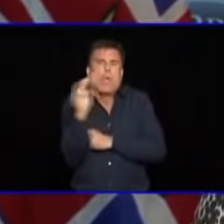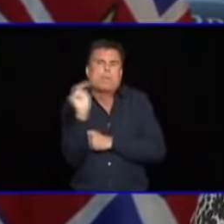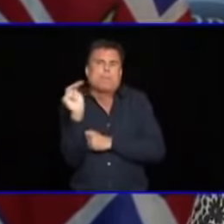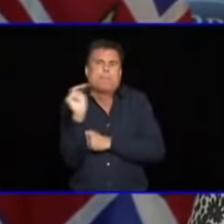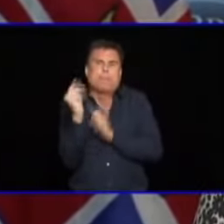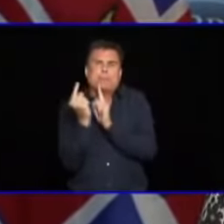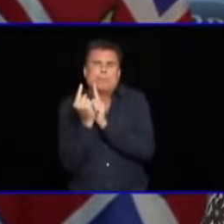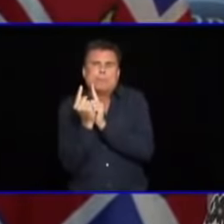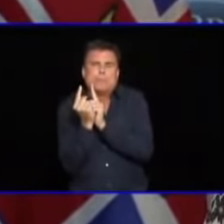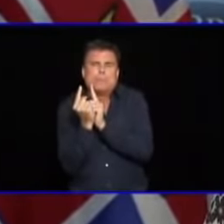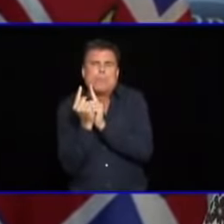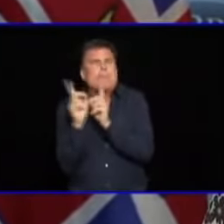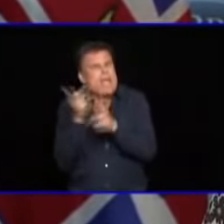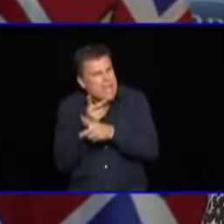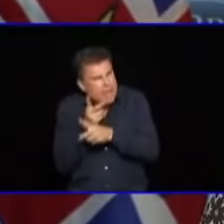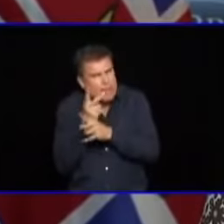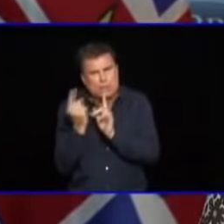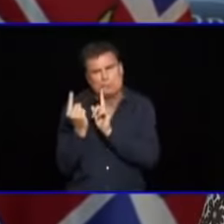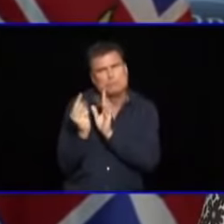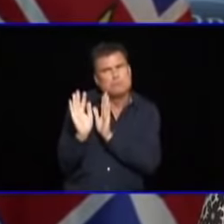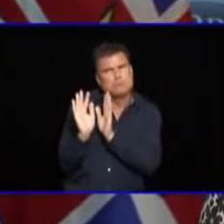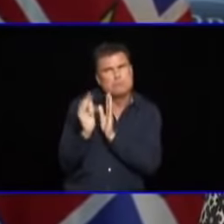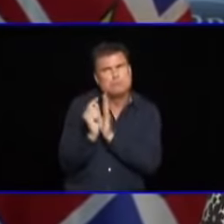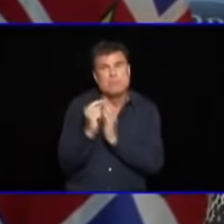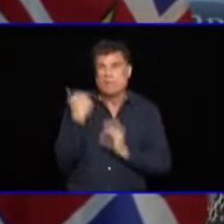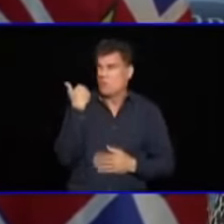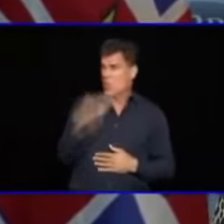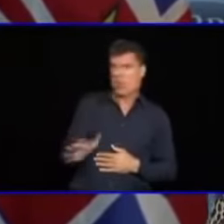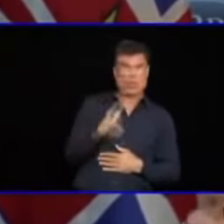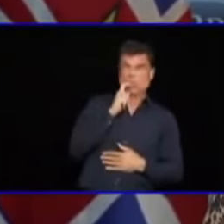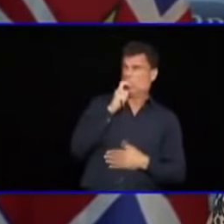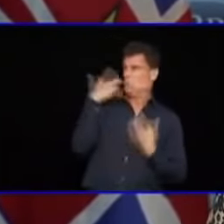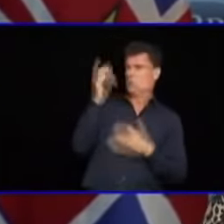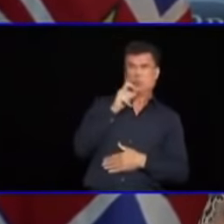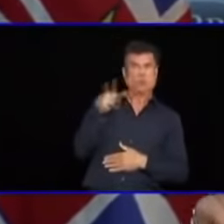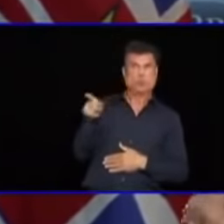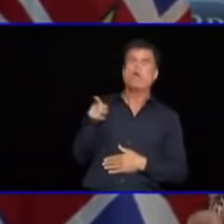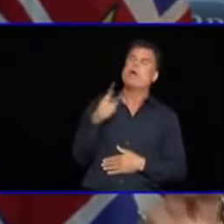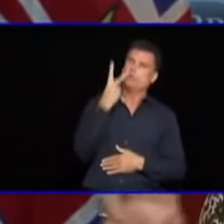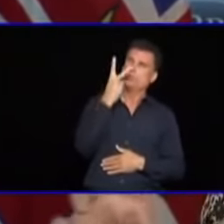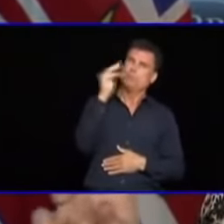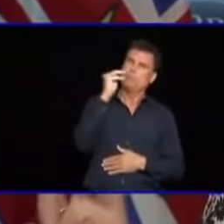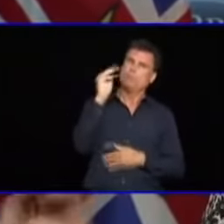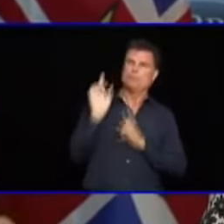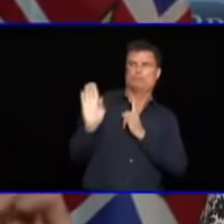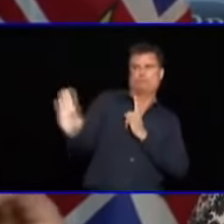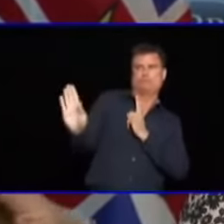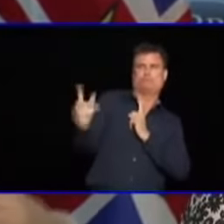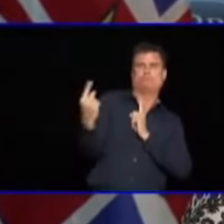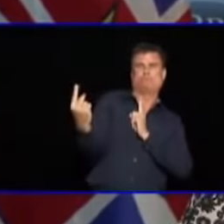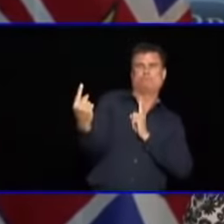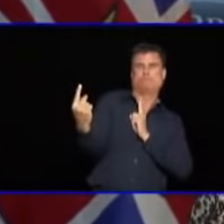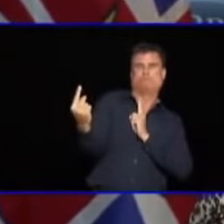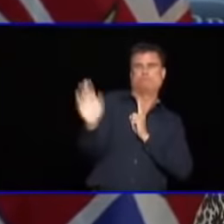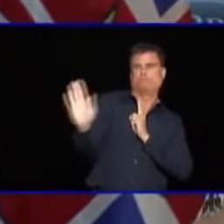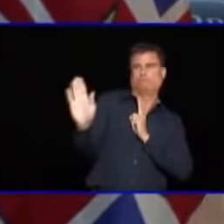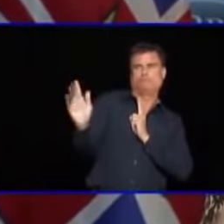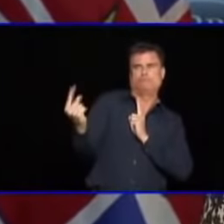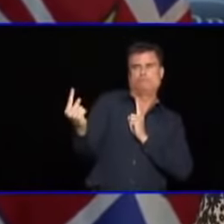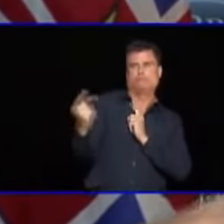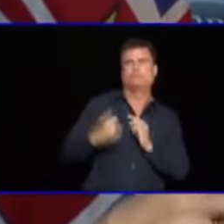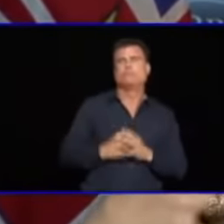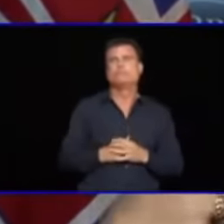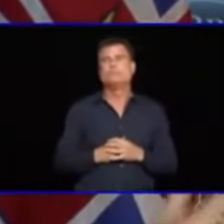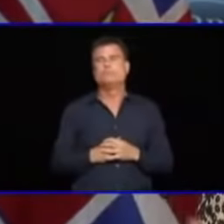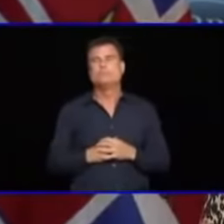If your parents are helping to care for your children, then you will have to consider things like spending less time with friends outside of